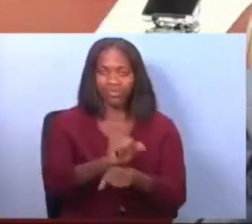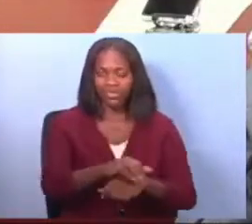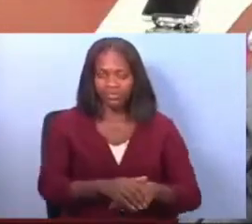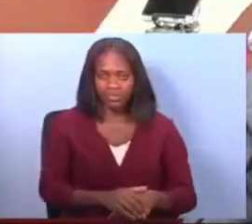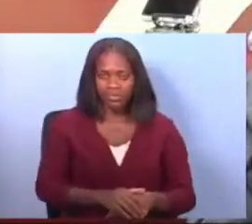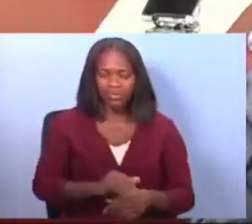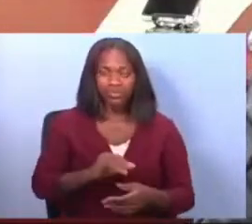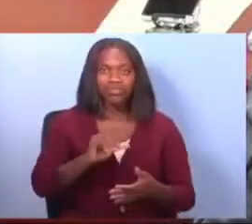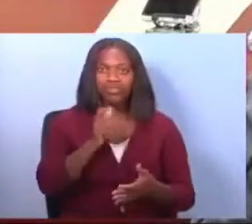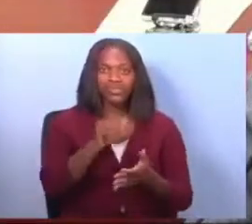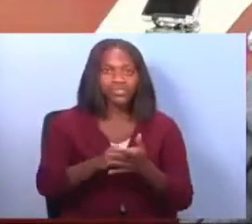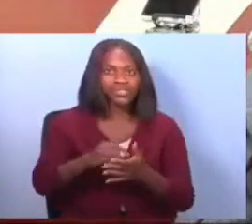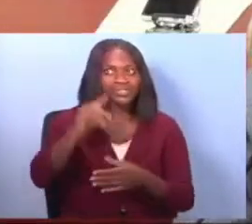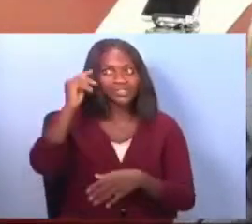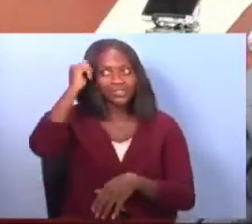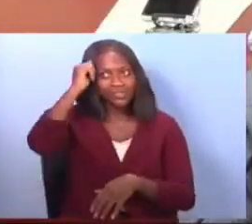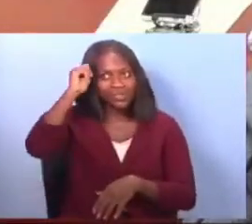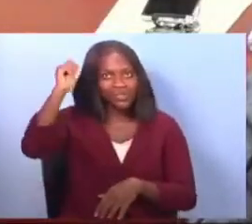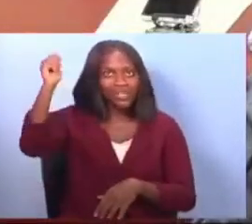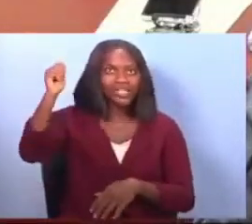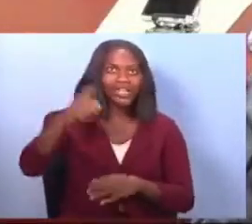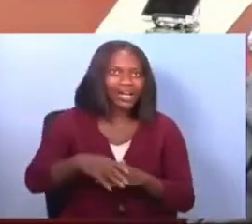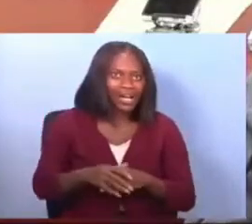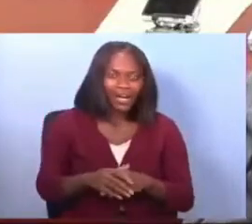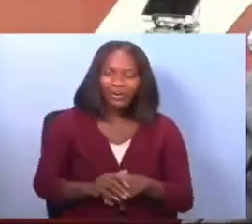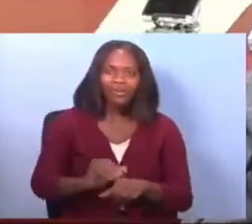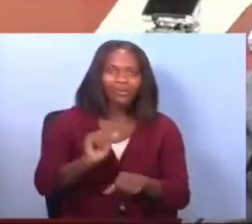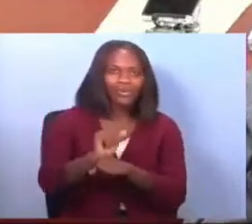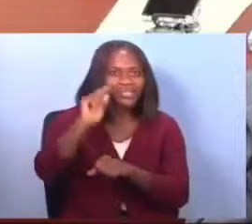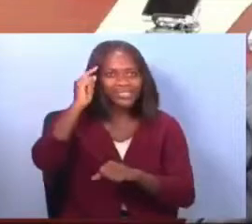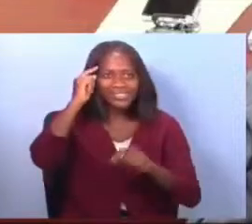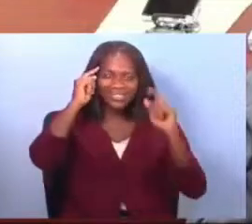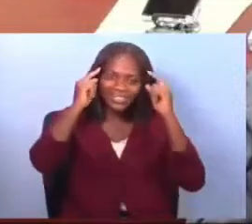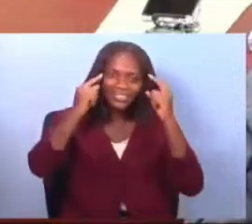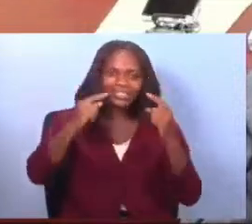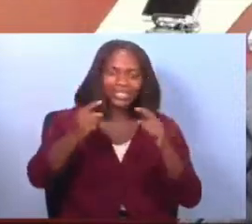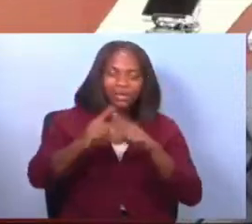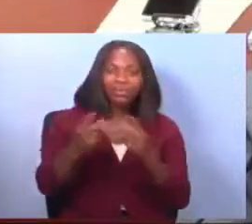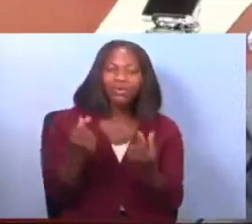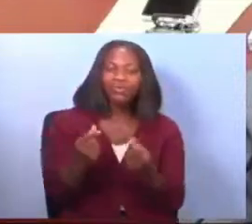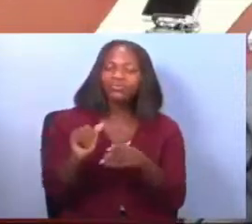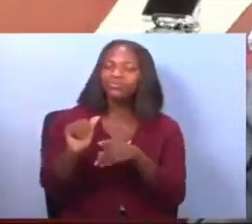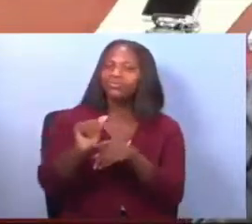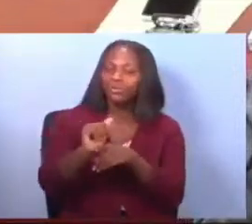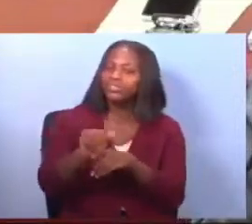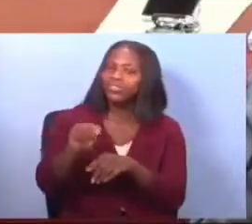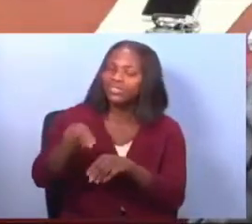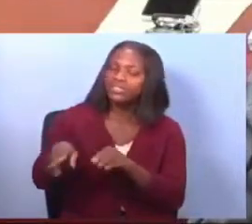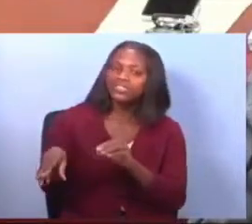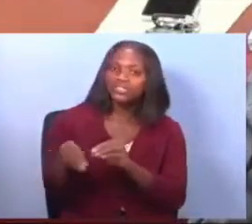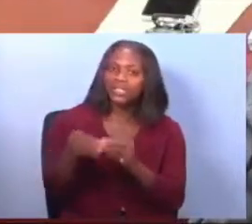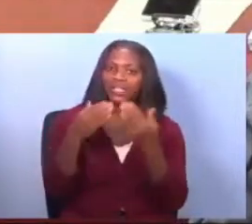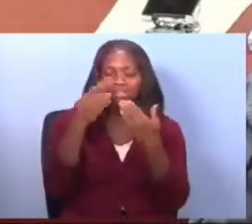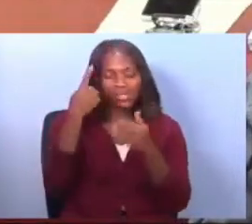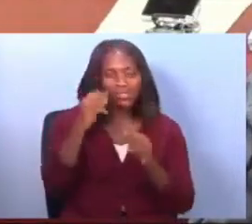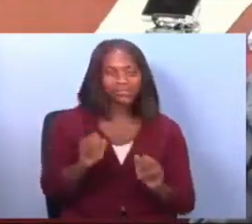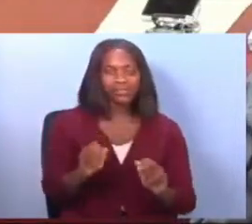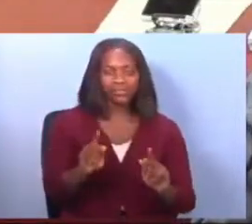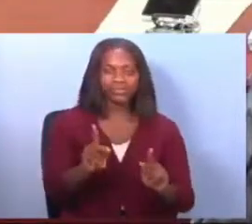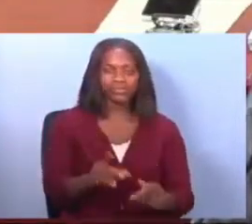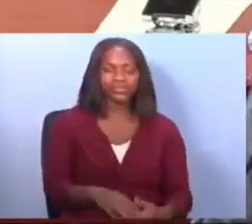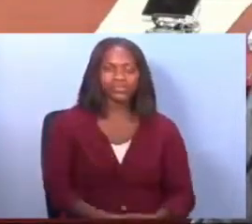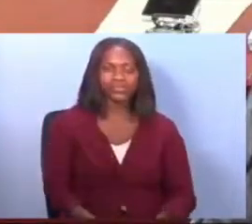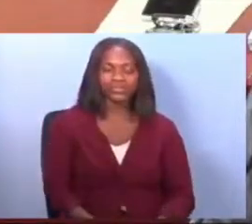theoretical environmentalists, we must be practical environmentalists as well. Thank you, Mr. Speaker, for the opportunity.